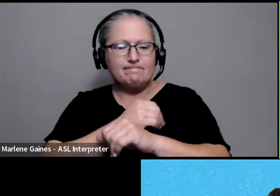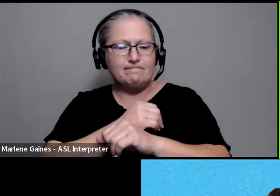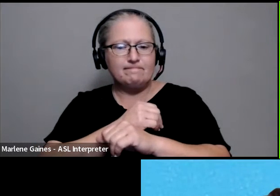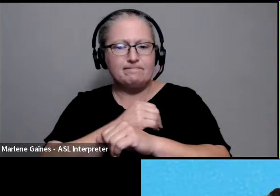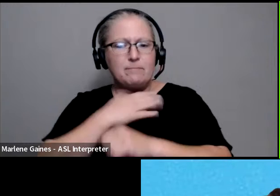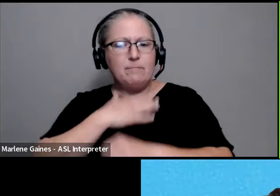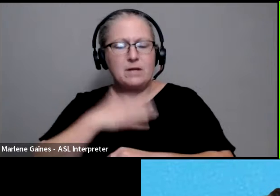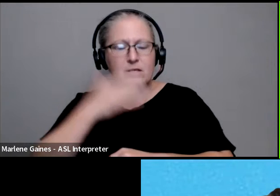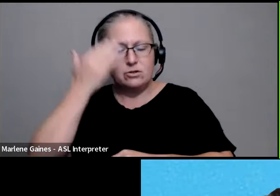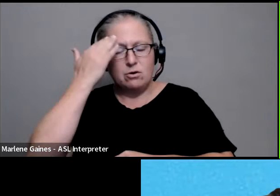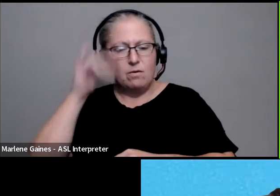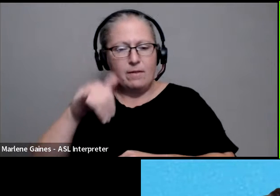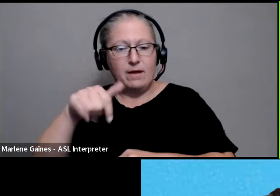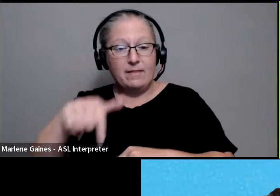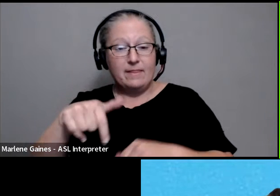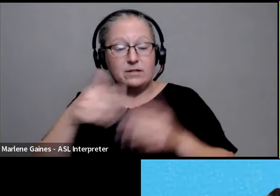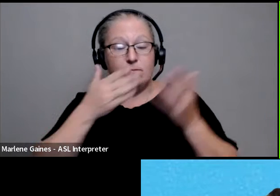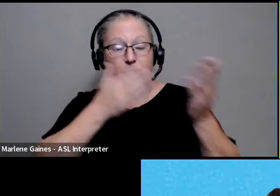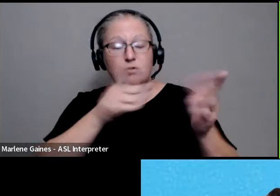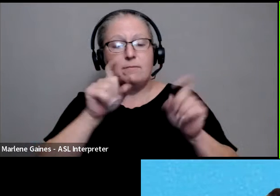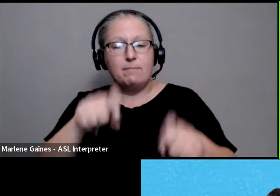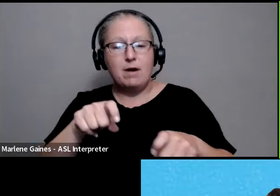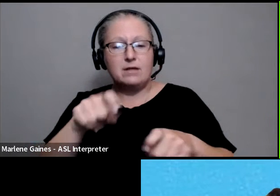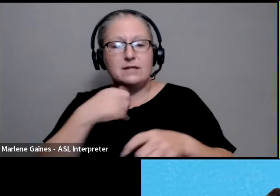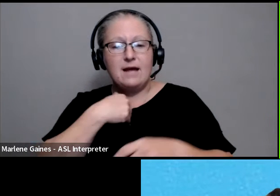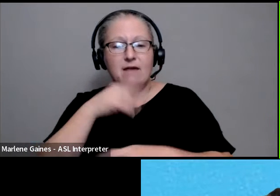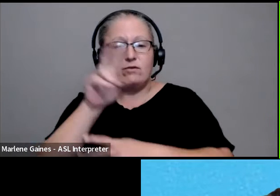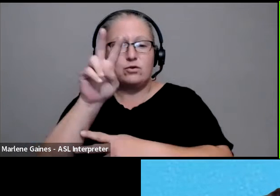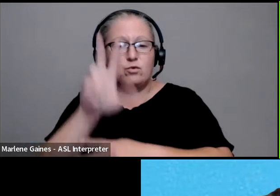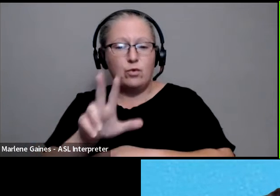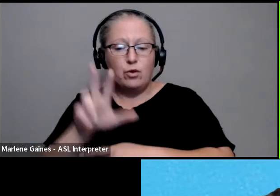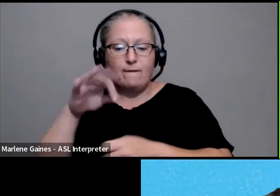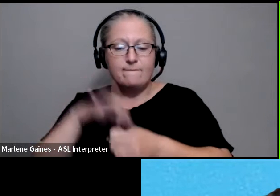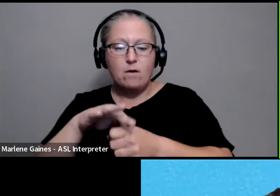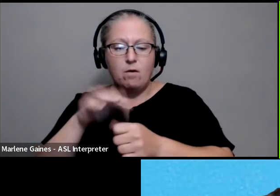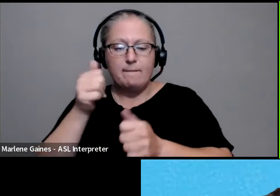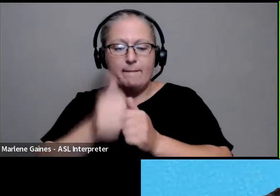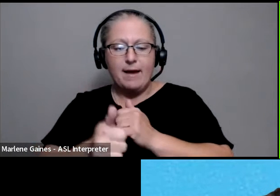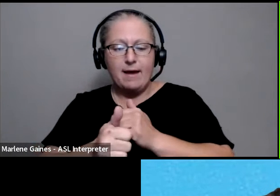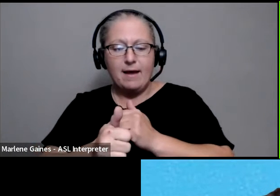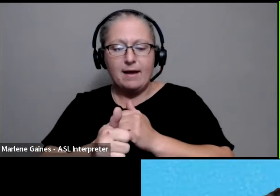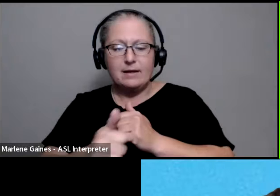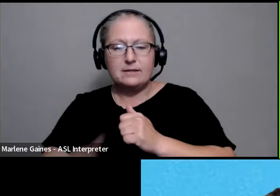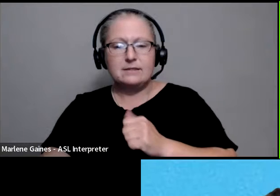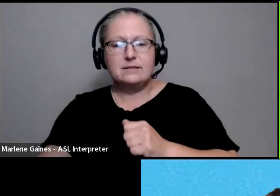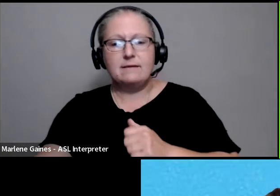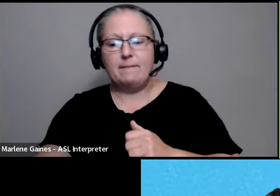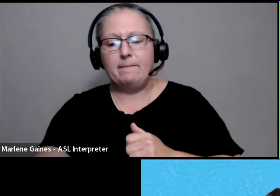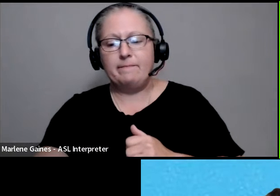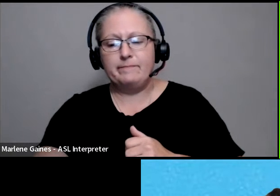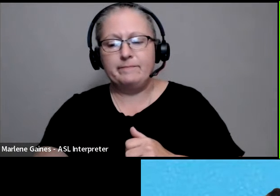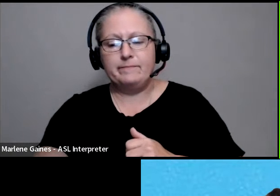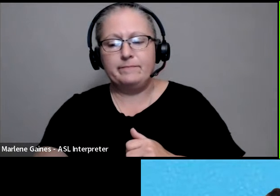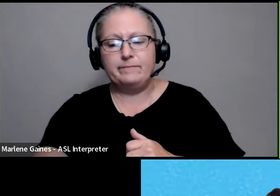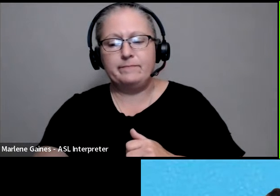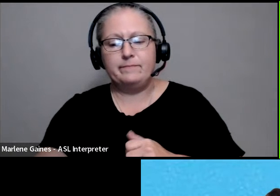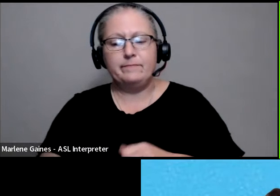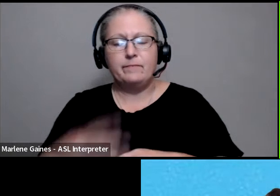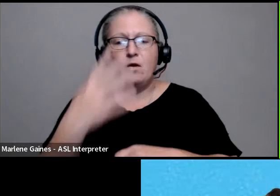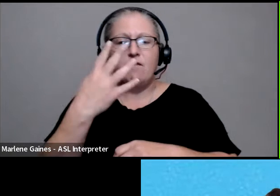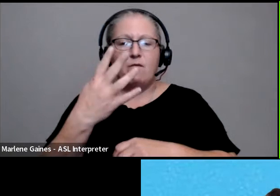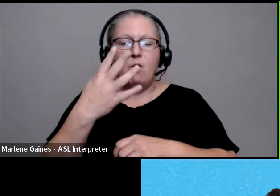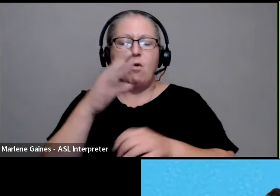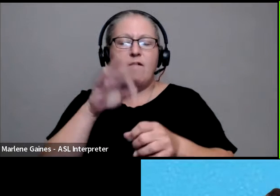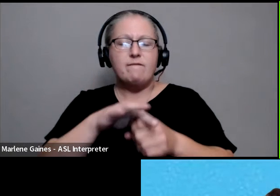Please note that this motion must receive a 2/3 vote to pass, meaning 4 affirmative votes, and